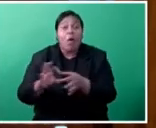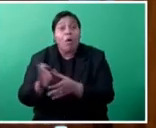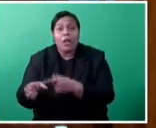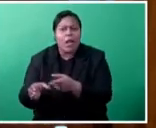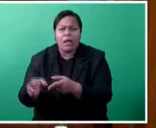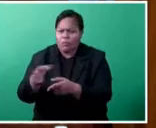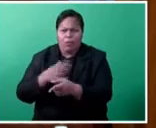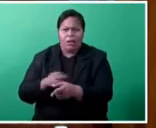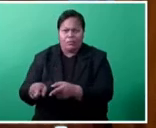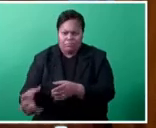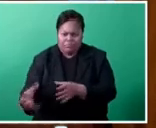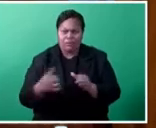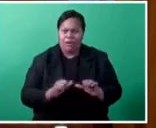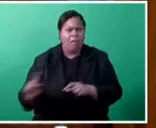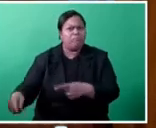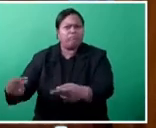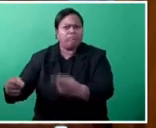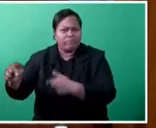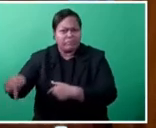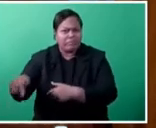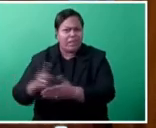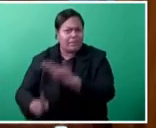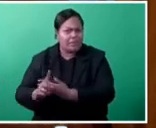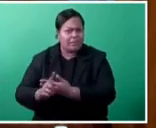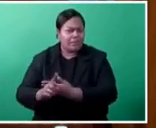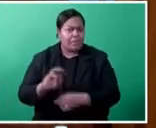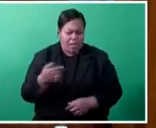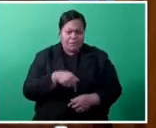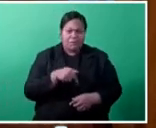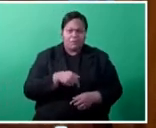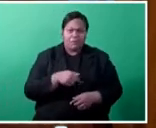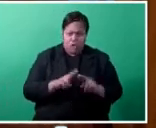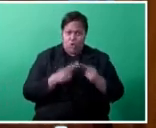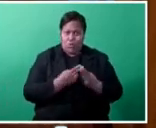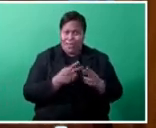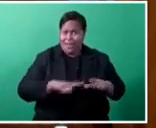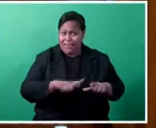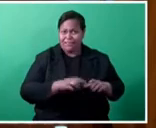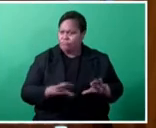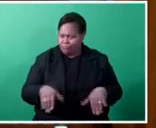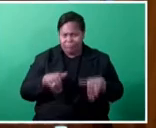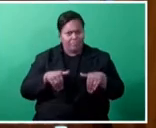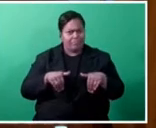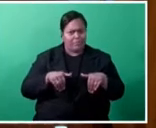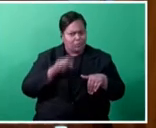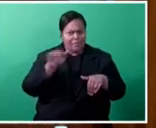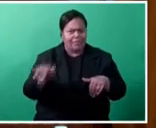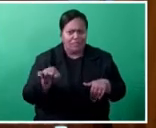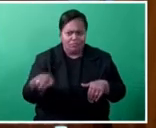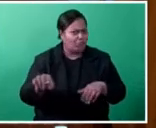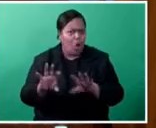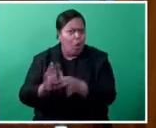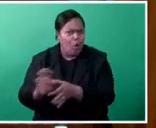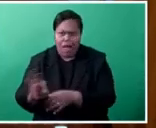want to take their land. Land use unit has withdrawn. The landowners who had made good profit,